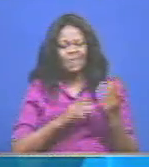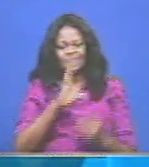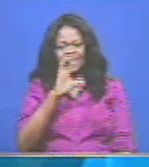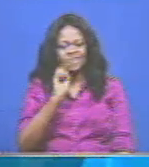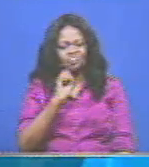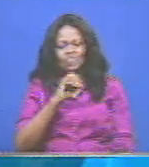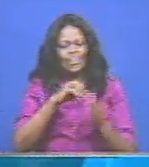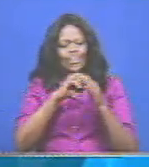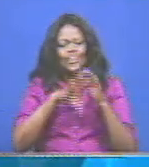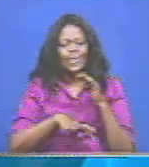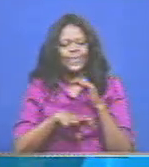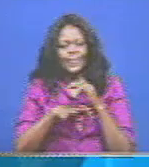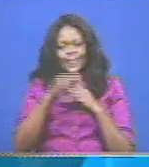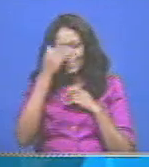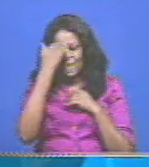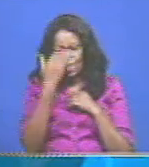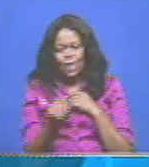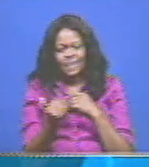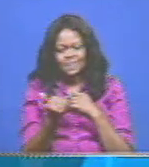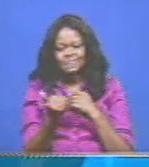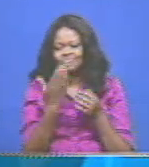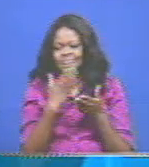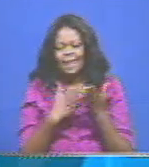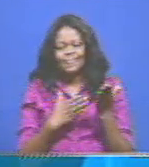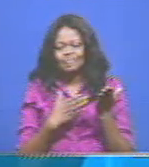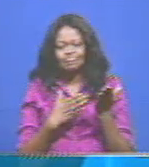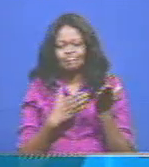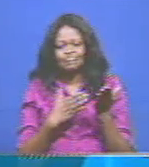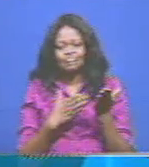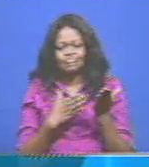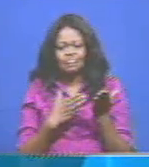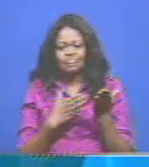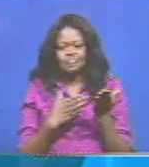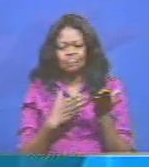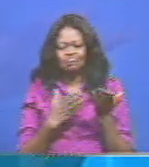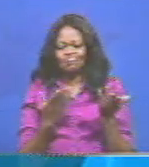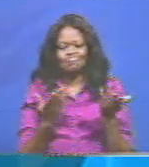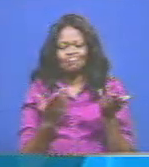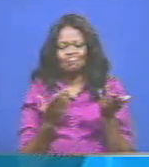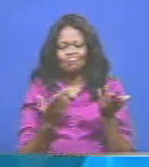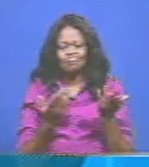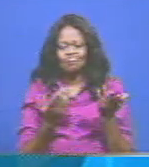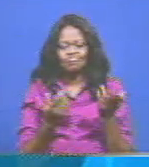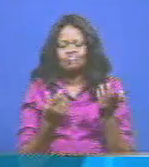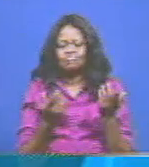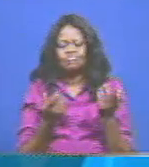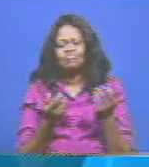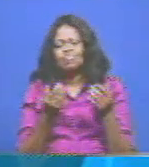dropped. Because of what some would say it was because they were never charged in court or they were